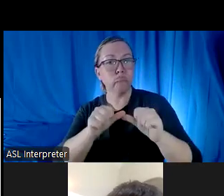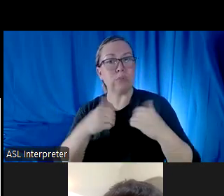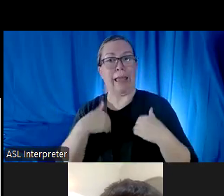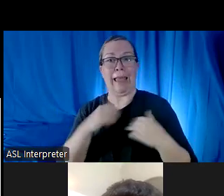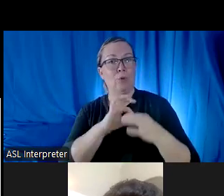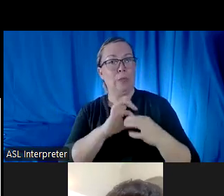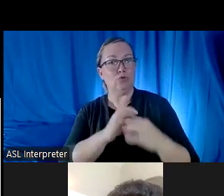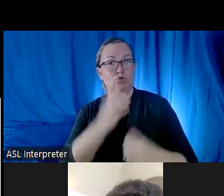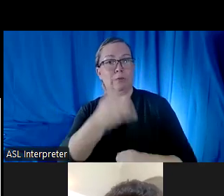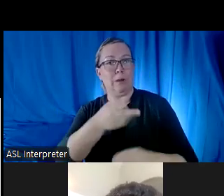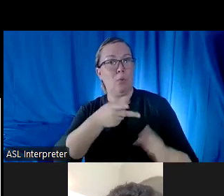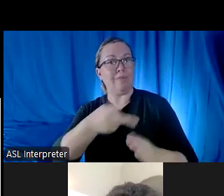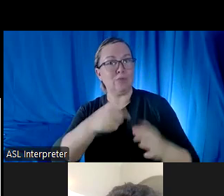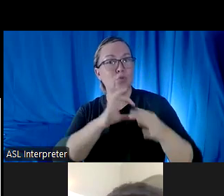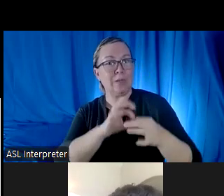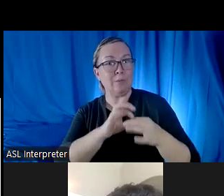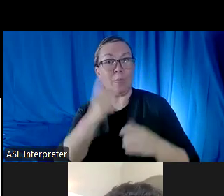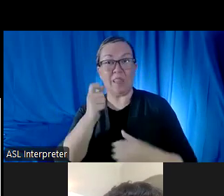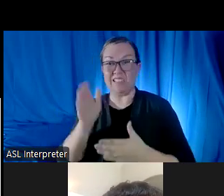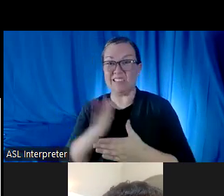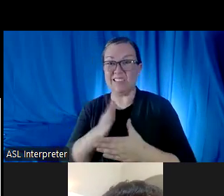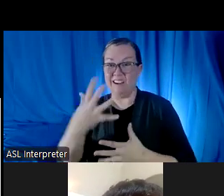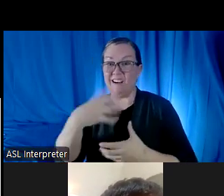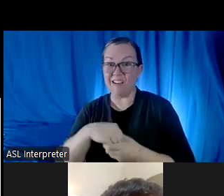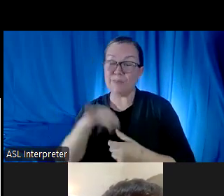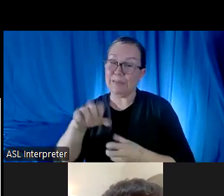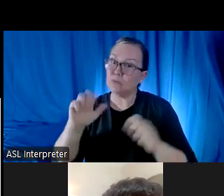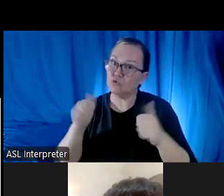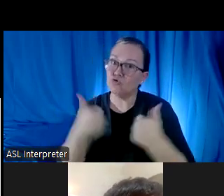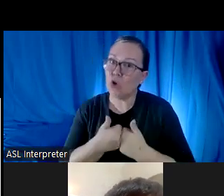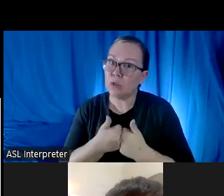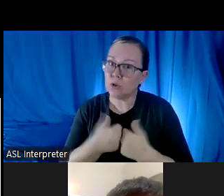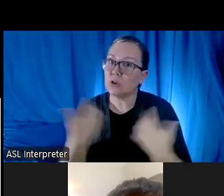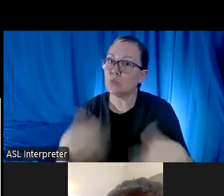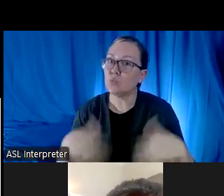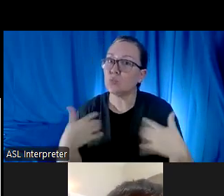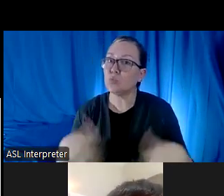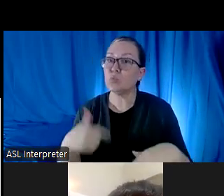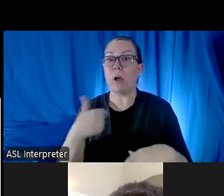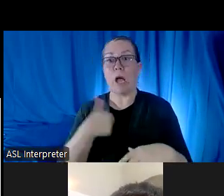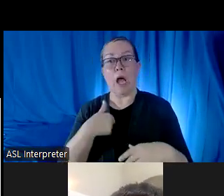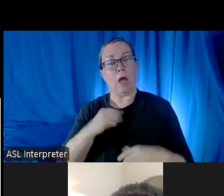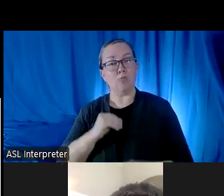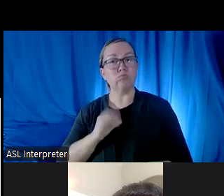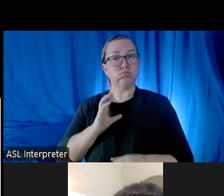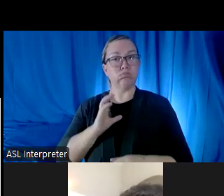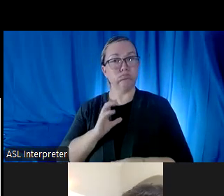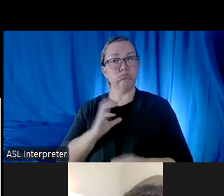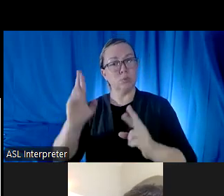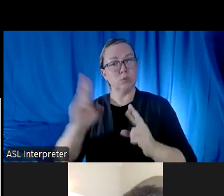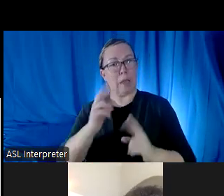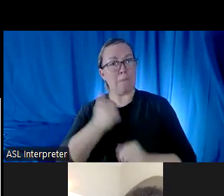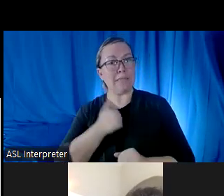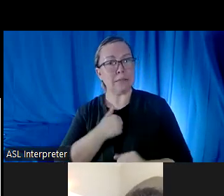relationship. Because of my autism, that is hard to do. I have gained self-confidence and respect for myself.